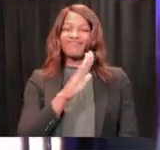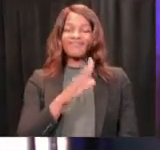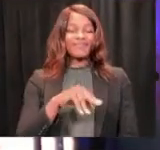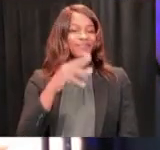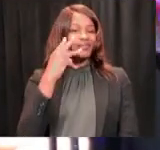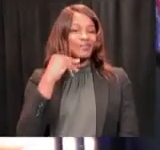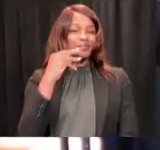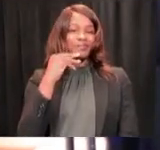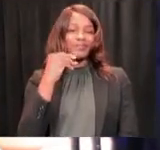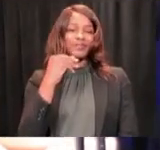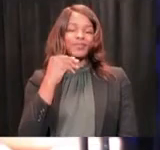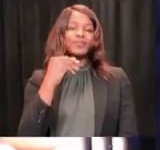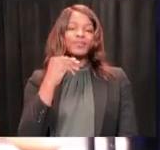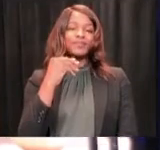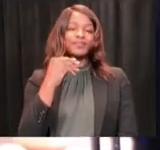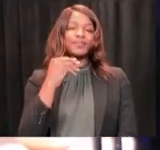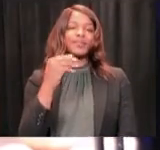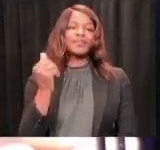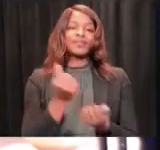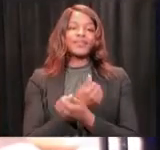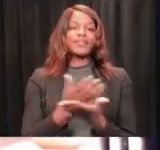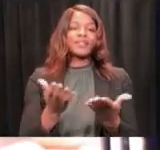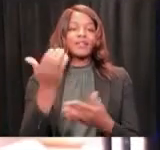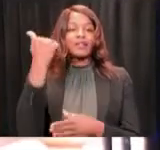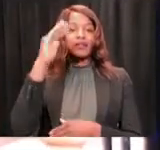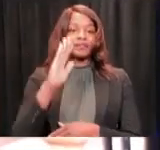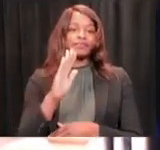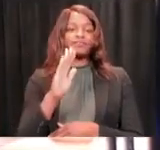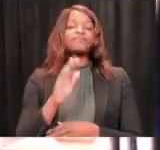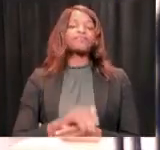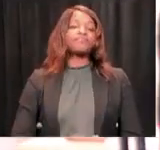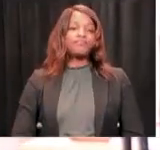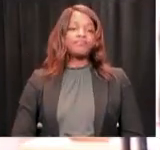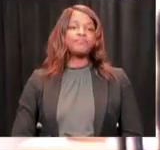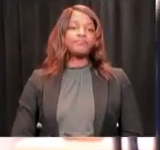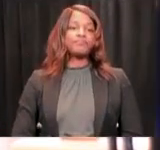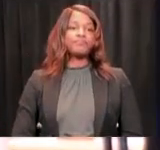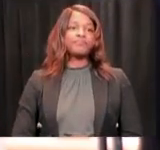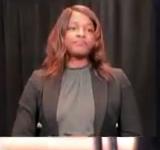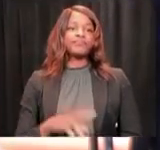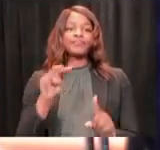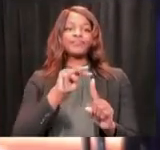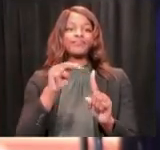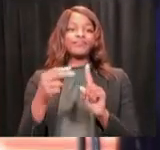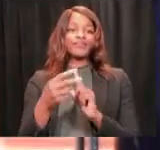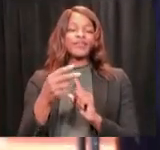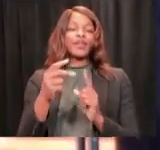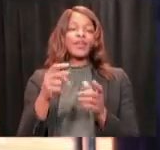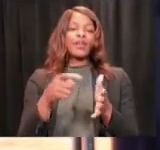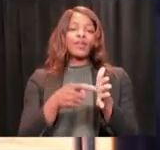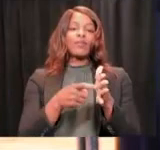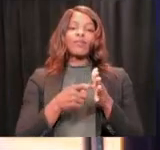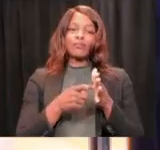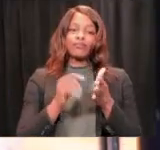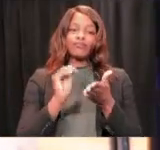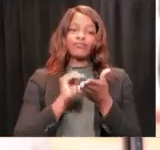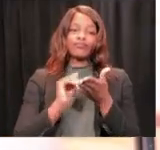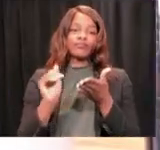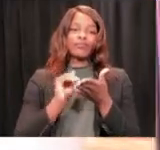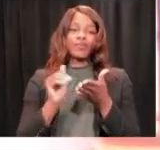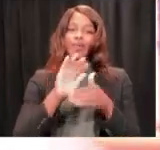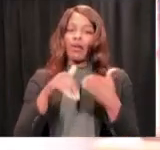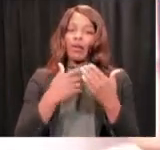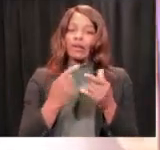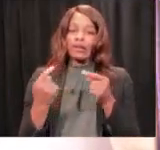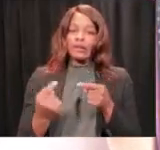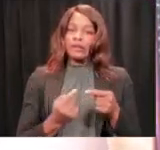step into this place. Repacking requires forgiveness. I know forgiveness is that one thing that all of us struggle to